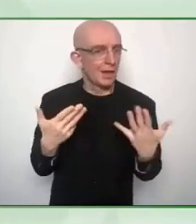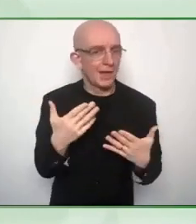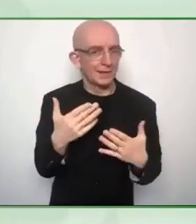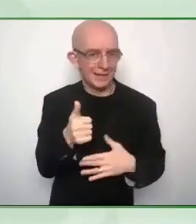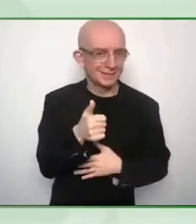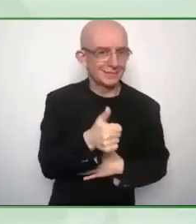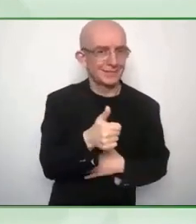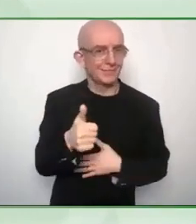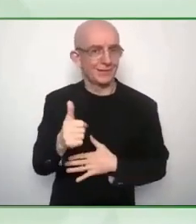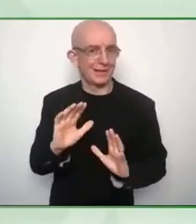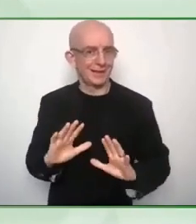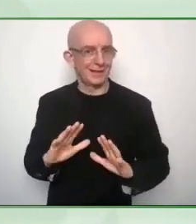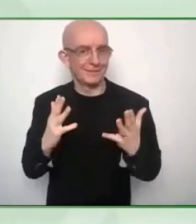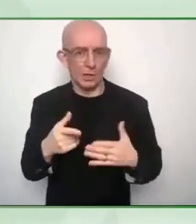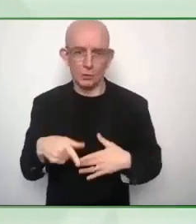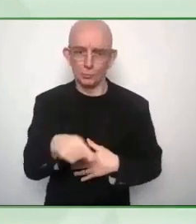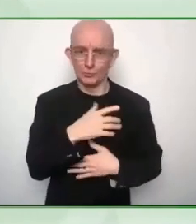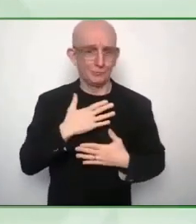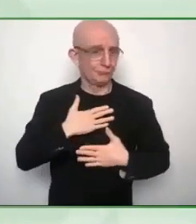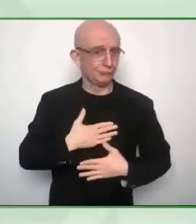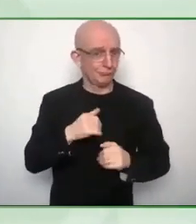Yes, definitely. And I think both